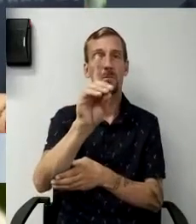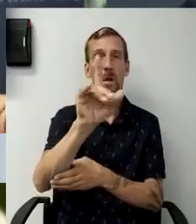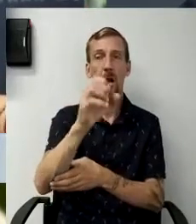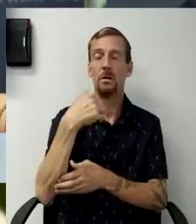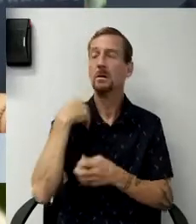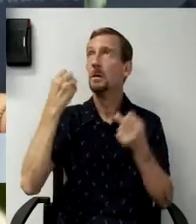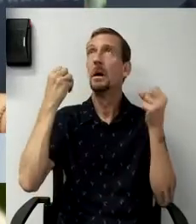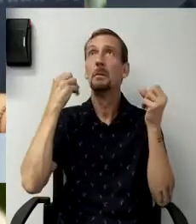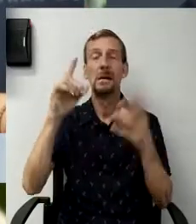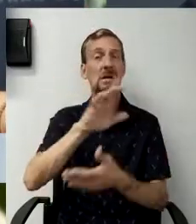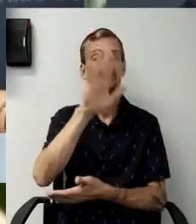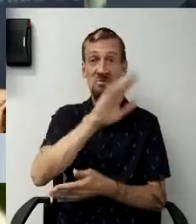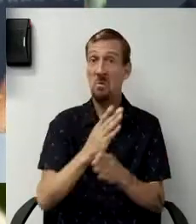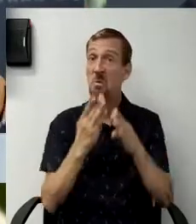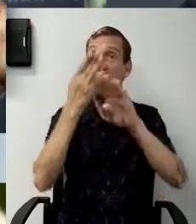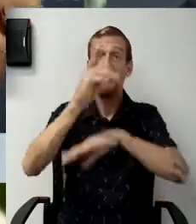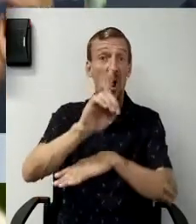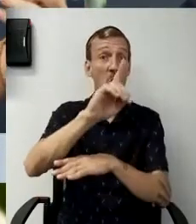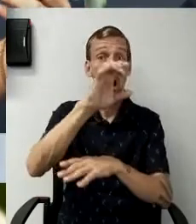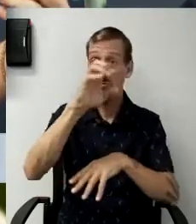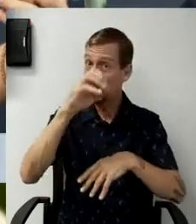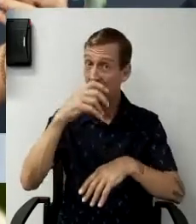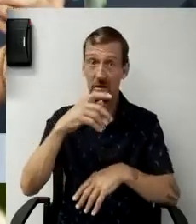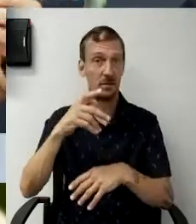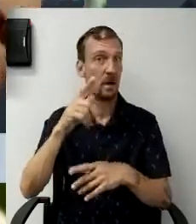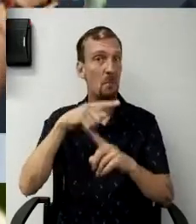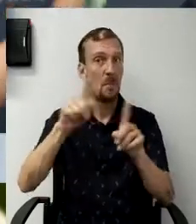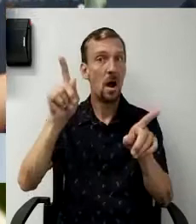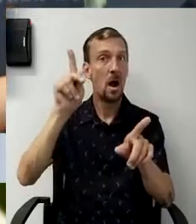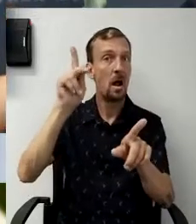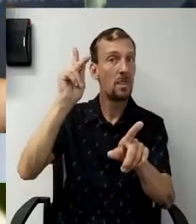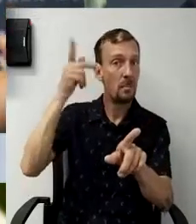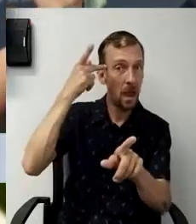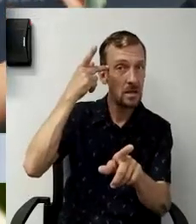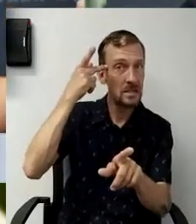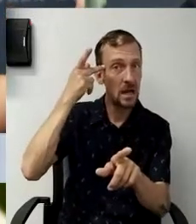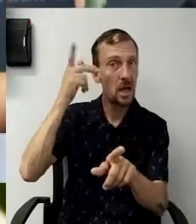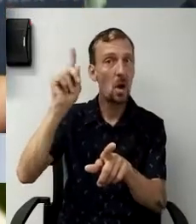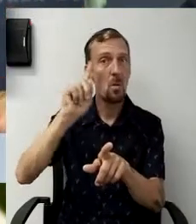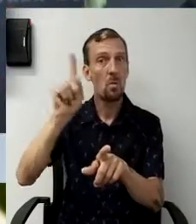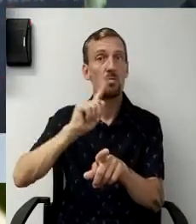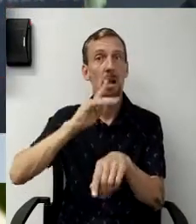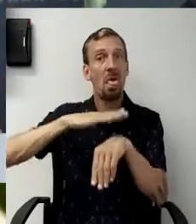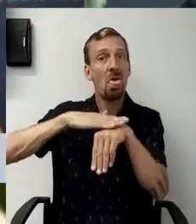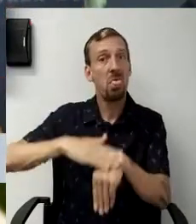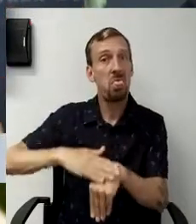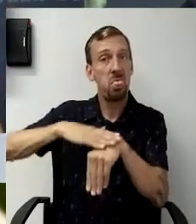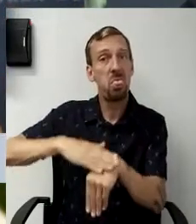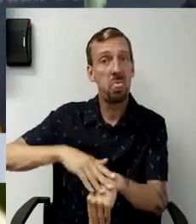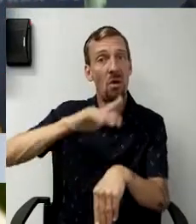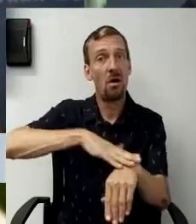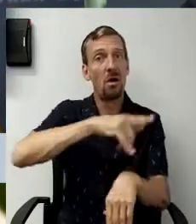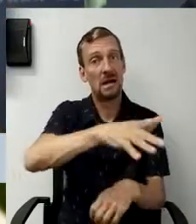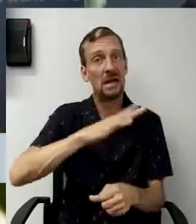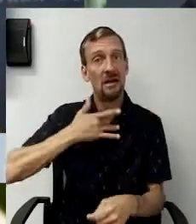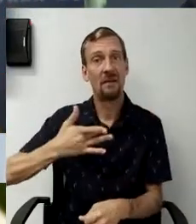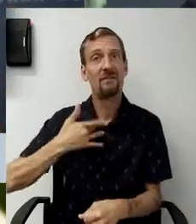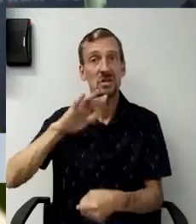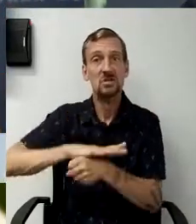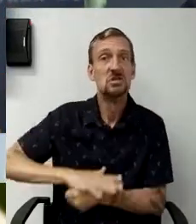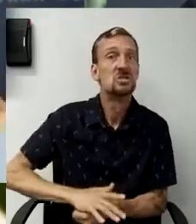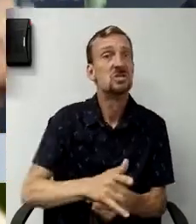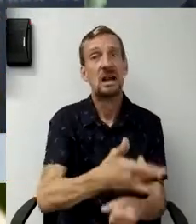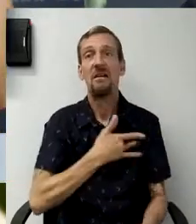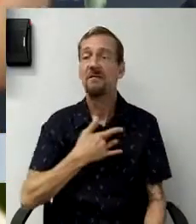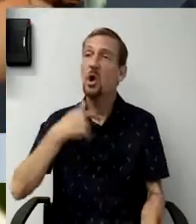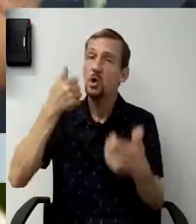of employees that join us, and the politics wear on them because, you know, they're working hard, trying to save